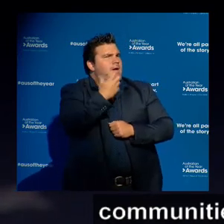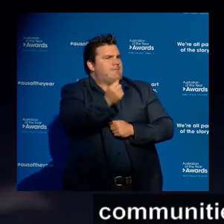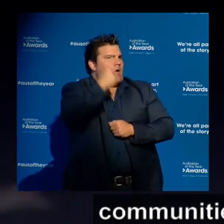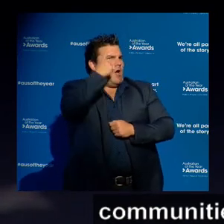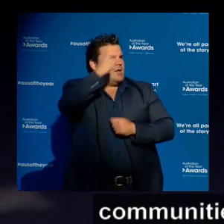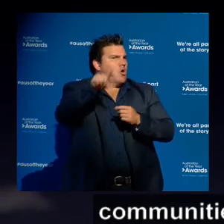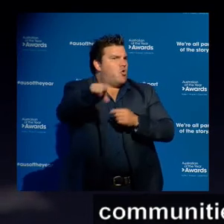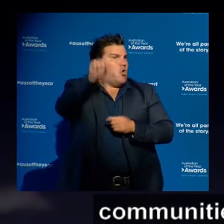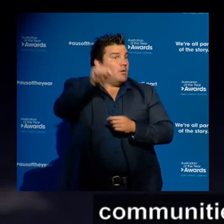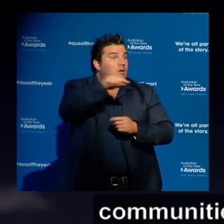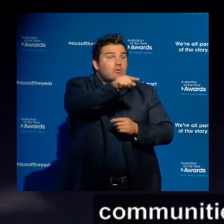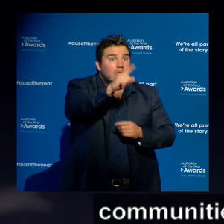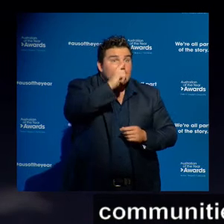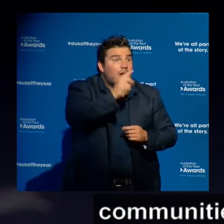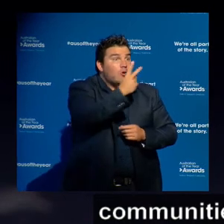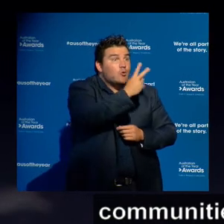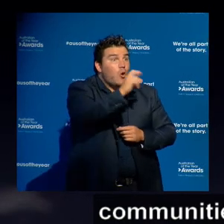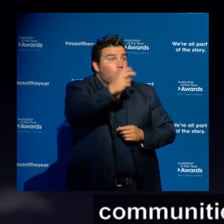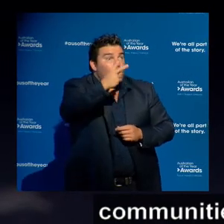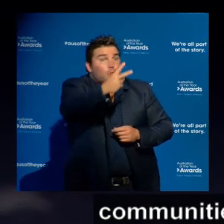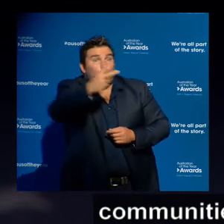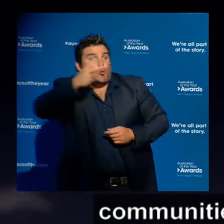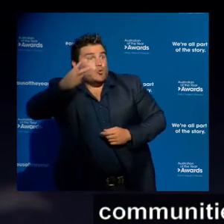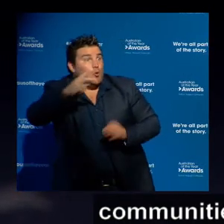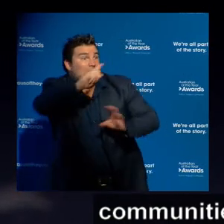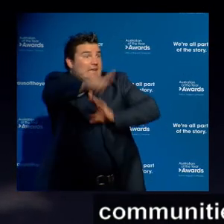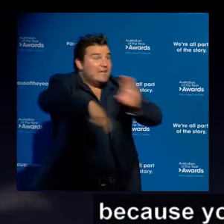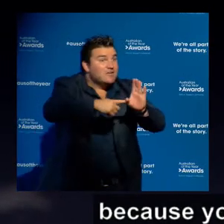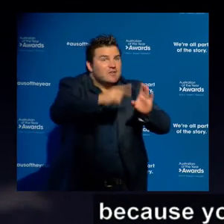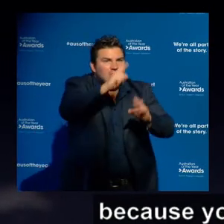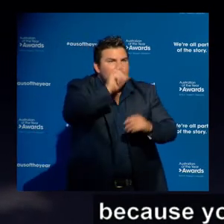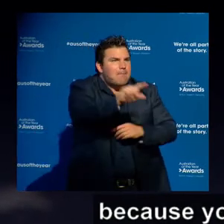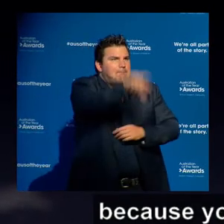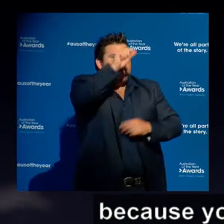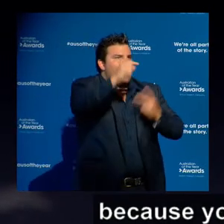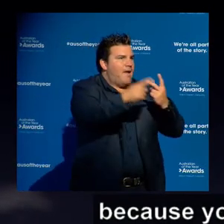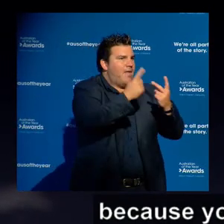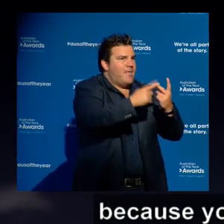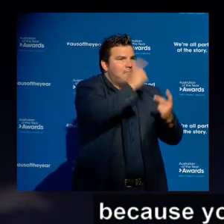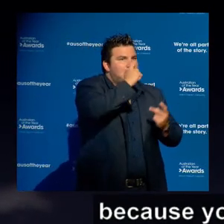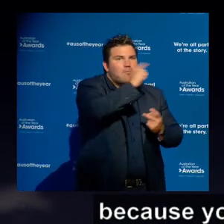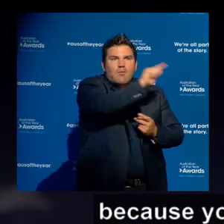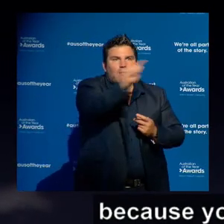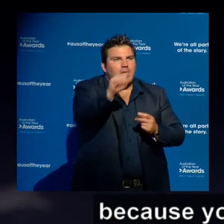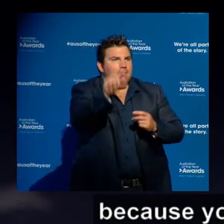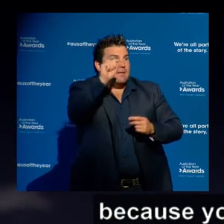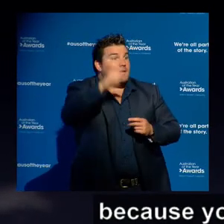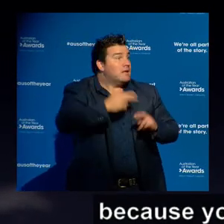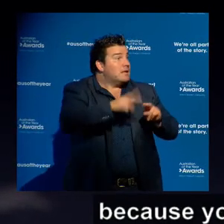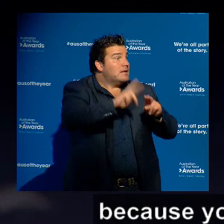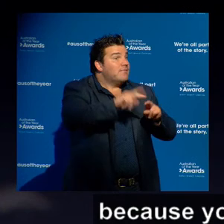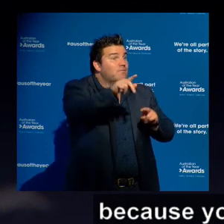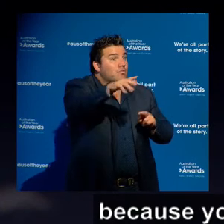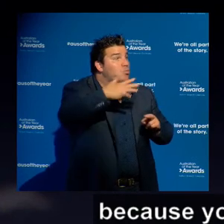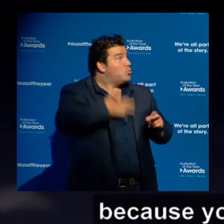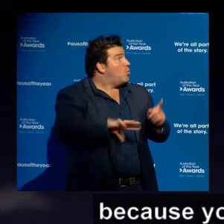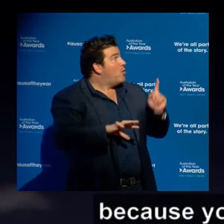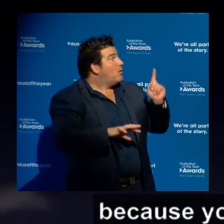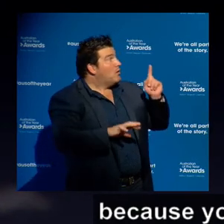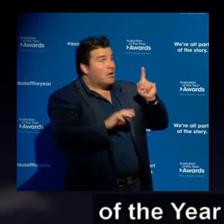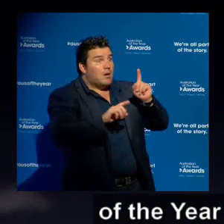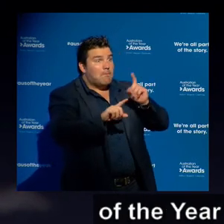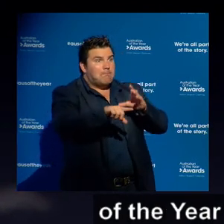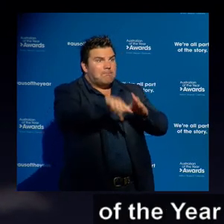the 2022 Australian of the Year Awards. And if you want more information on that, just go to Australian of the Year, all one